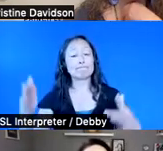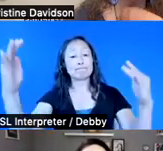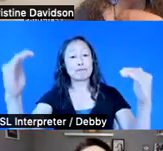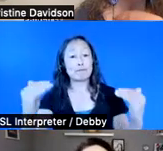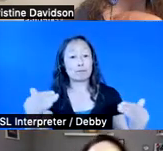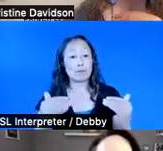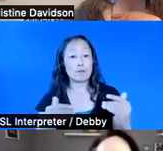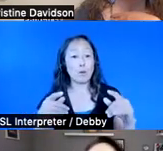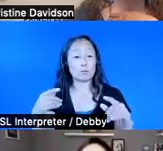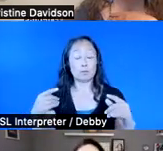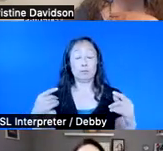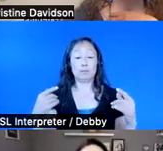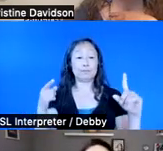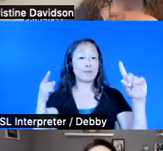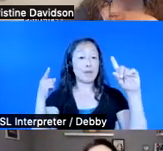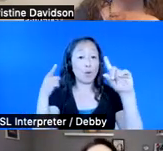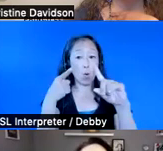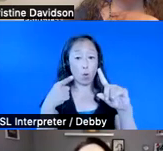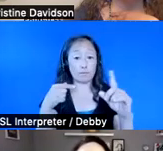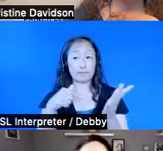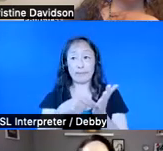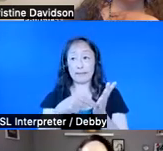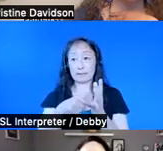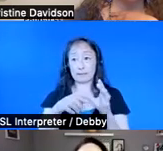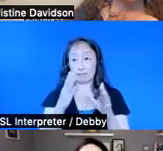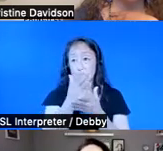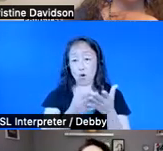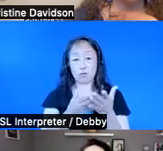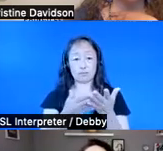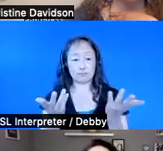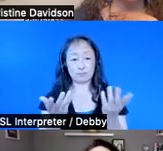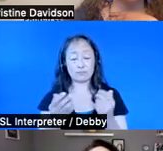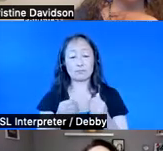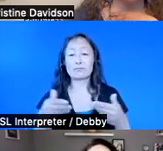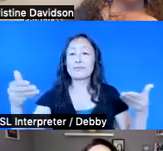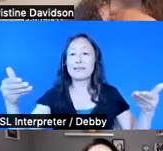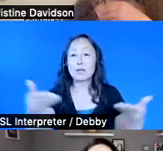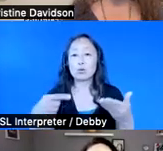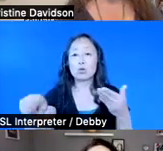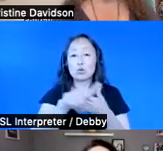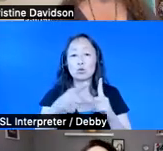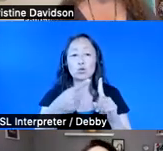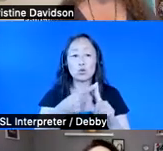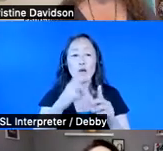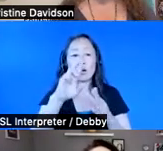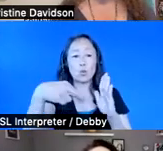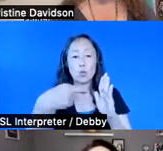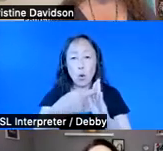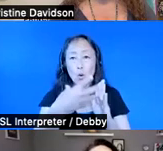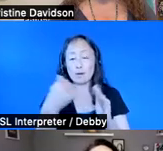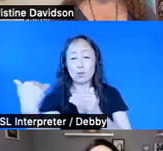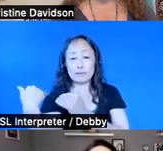So the goal of this module is just, like I said, to introduce you all to the roles and